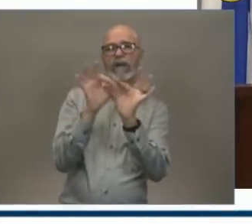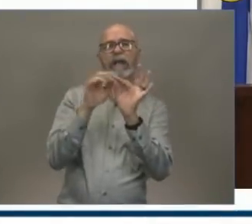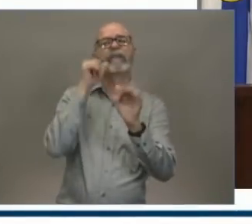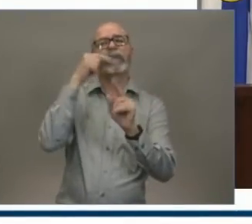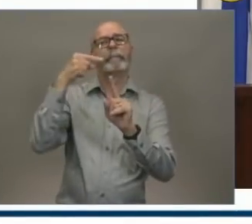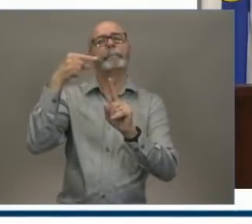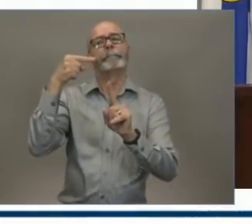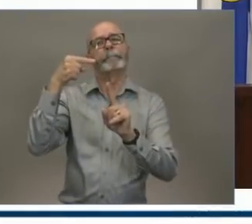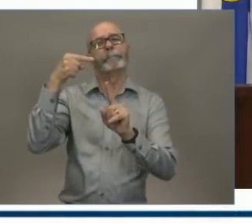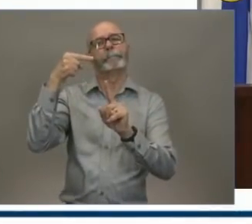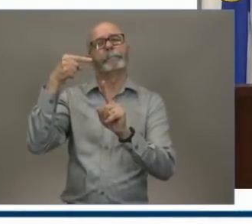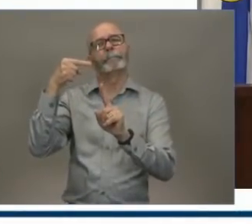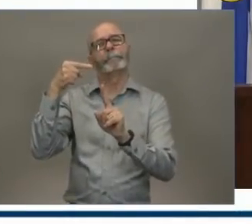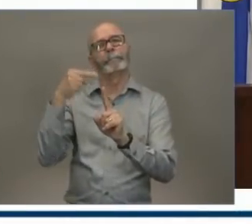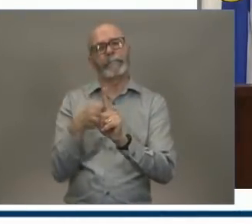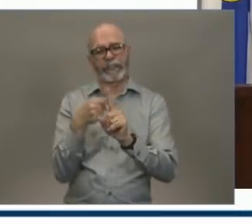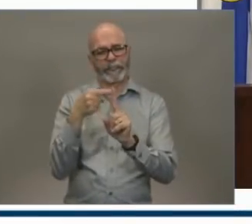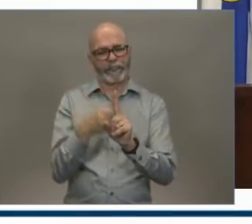in total.